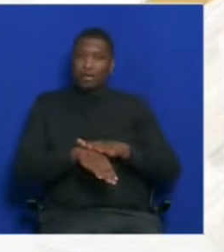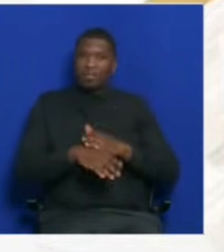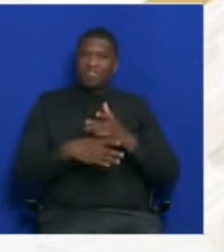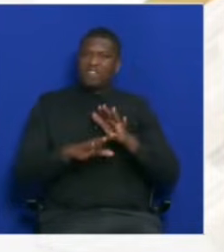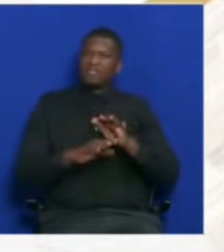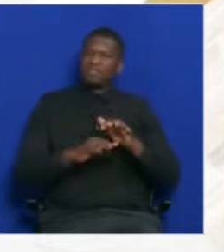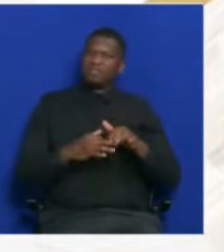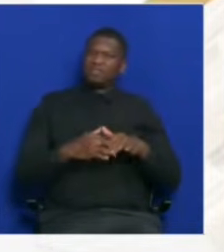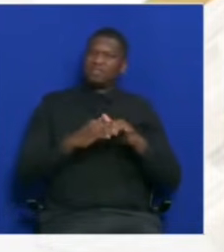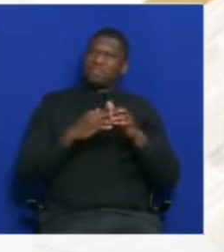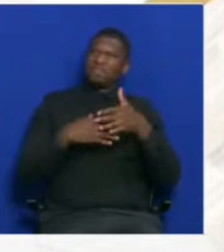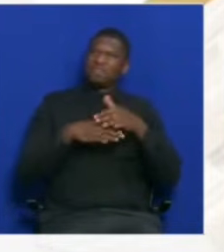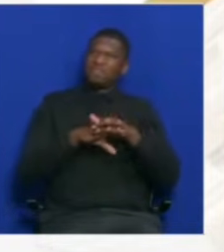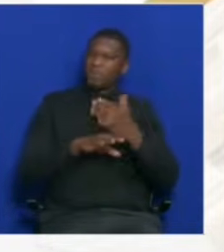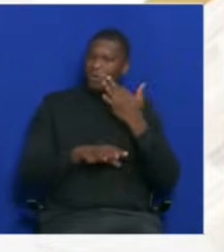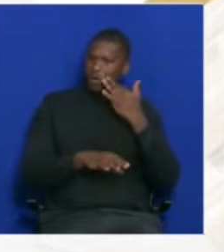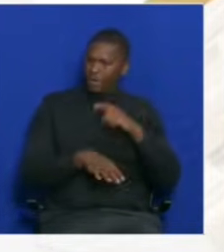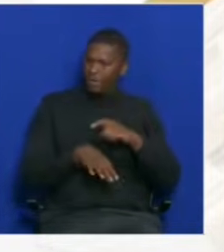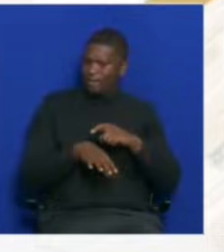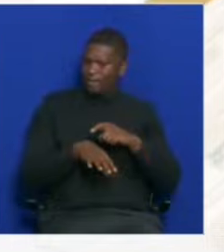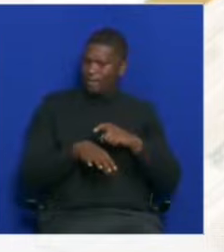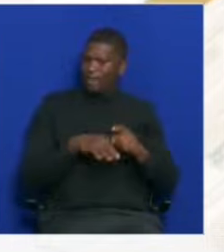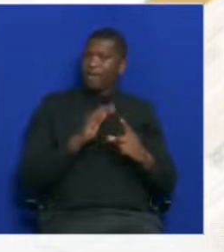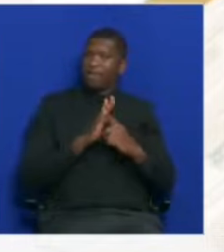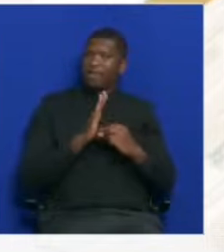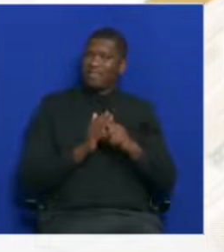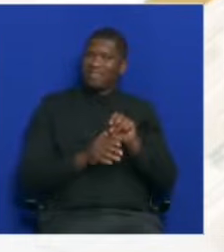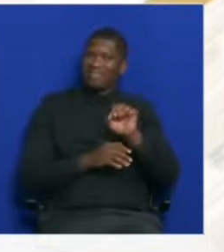March. Just need to double check.